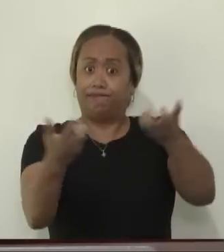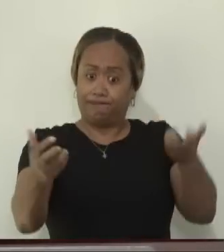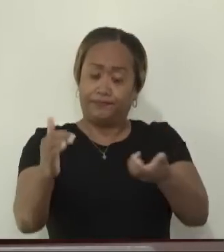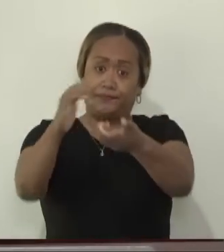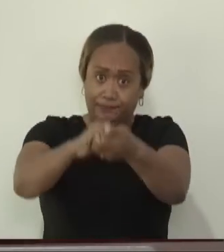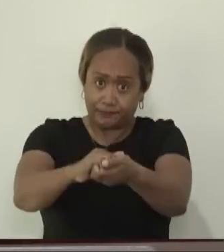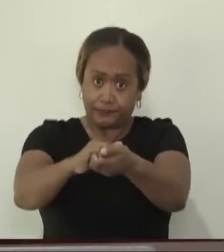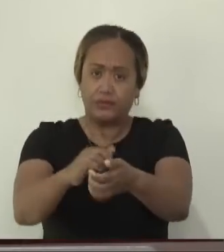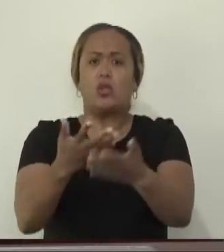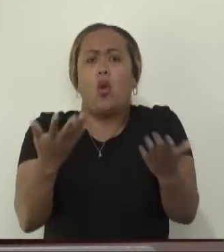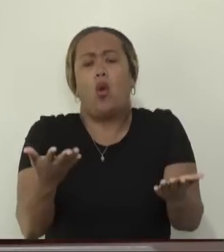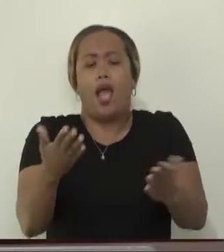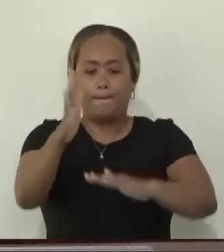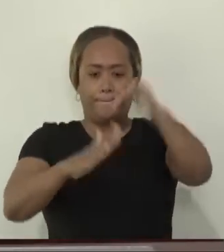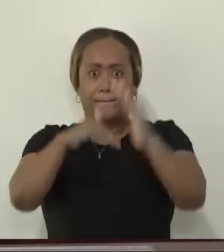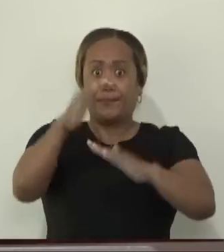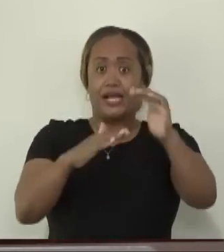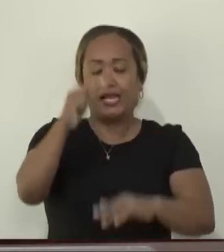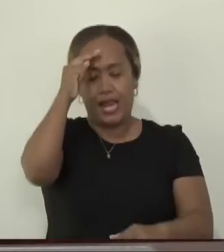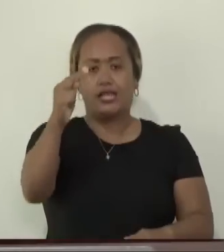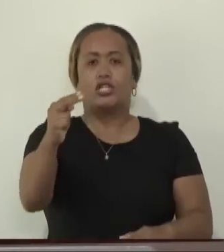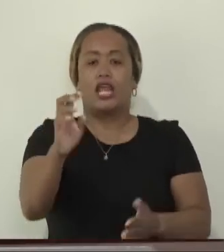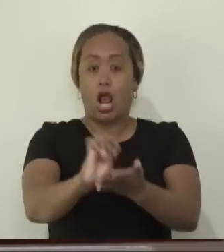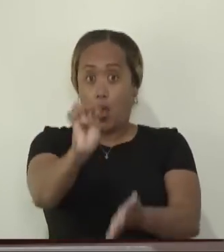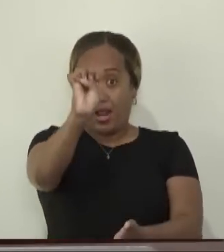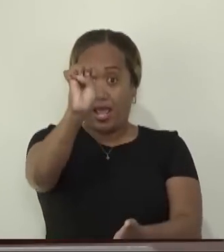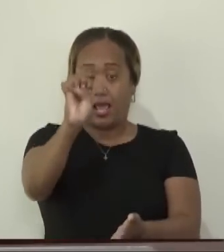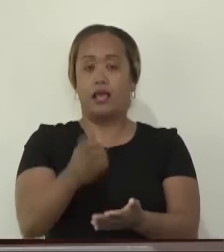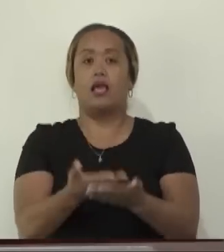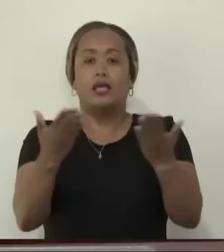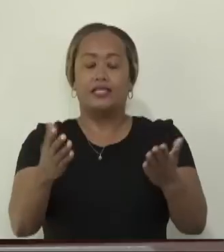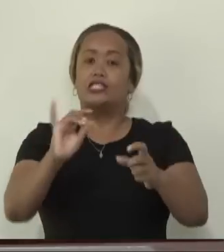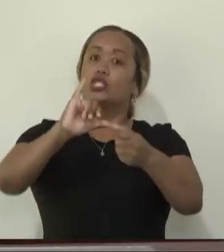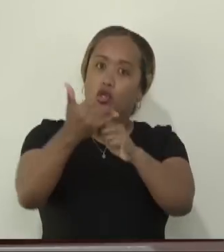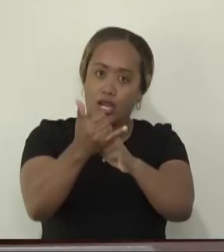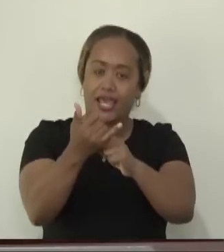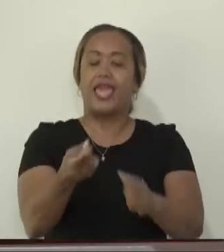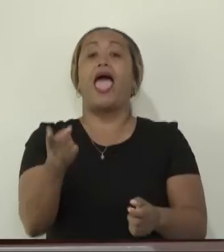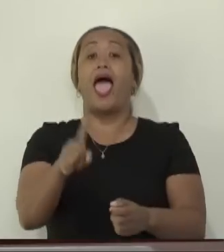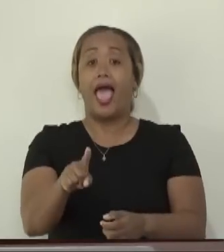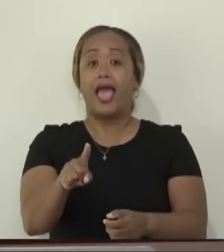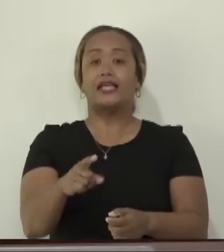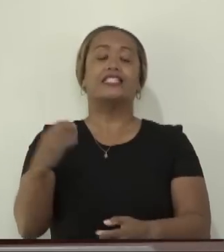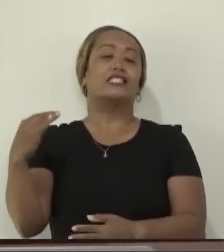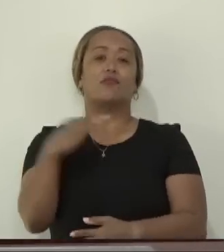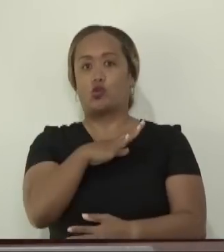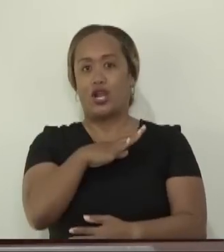in our collective effort to rebuild our nation economically, socially, and